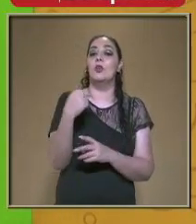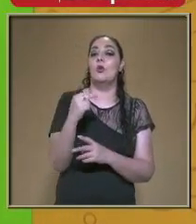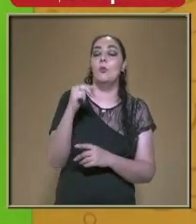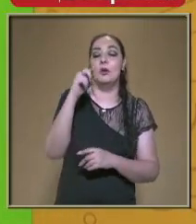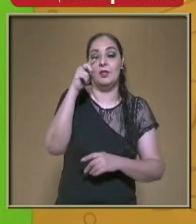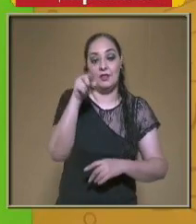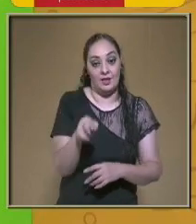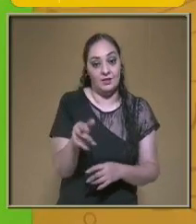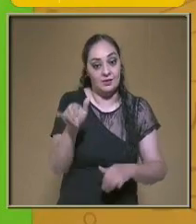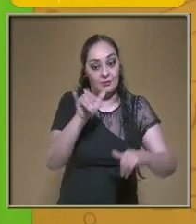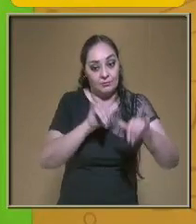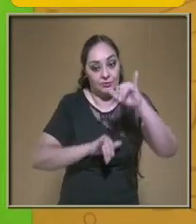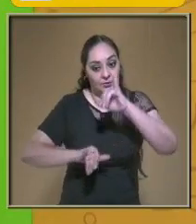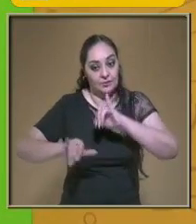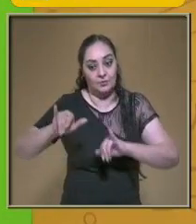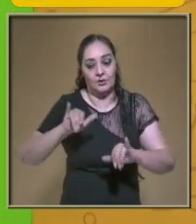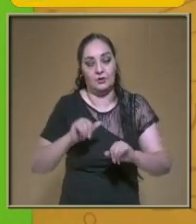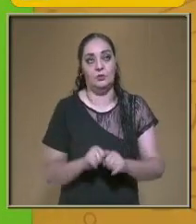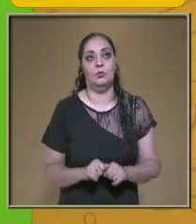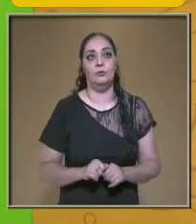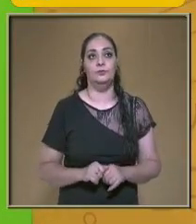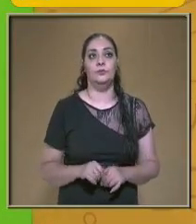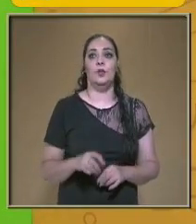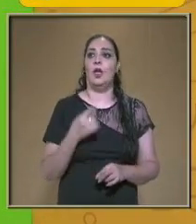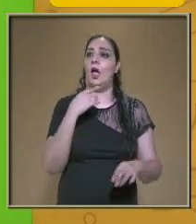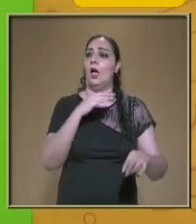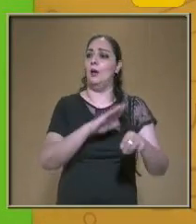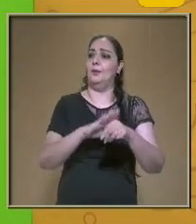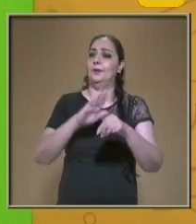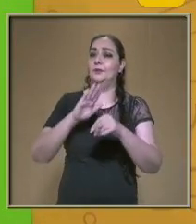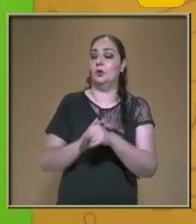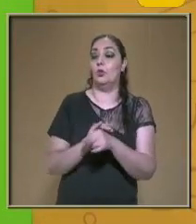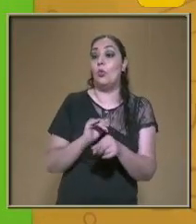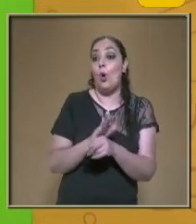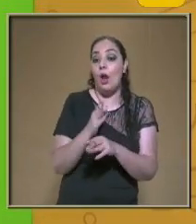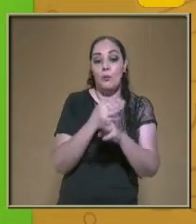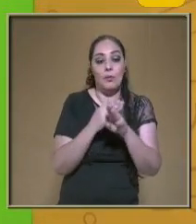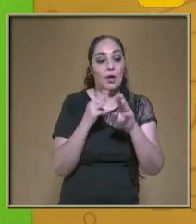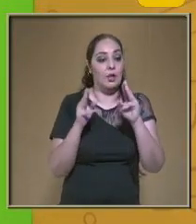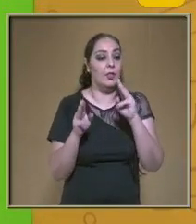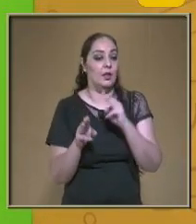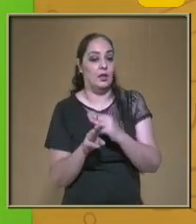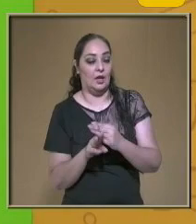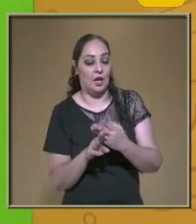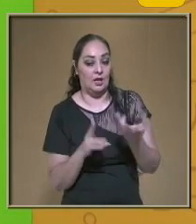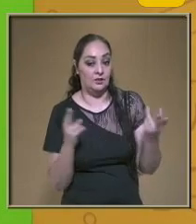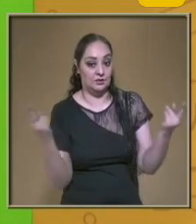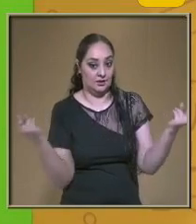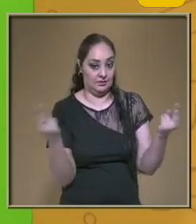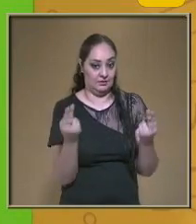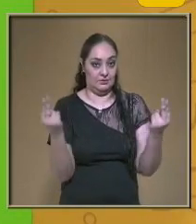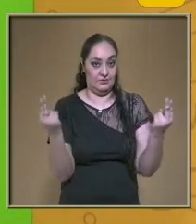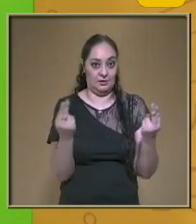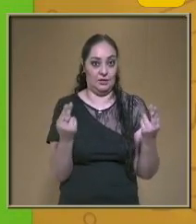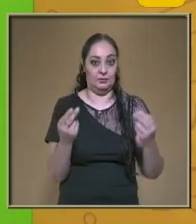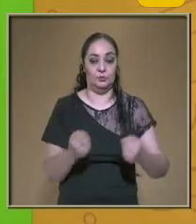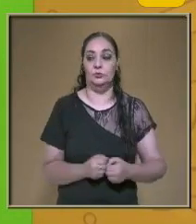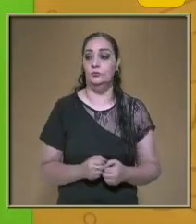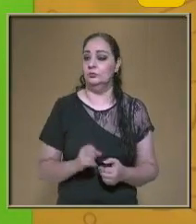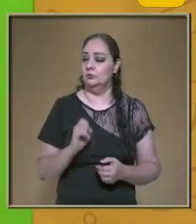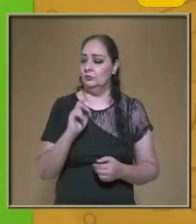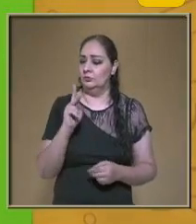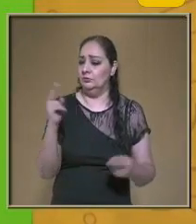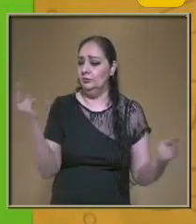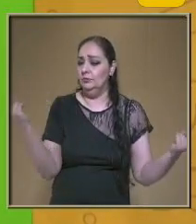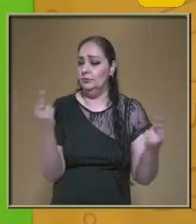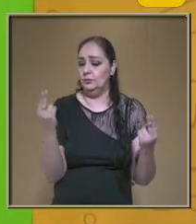practice? To mention what are the materials, the needed materials, okay? If you need